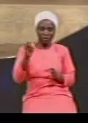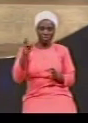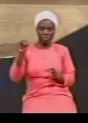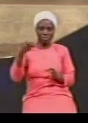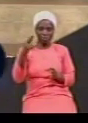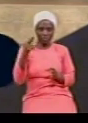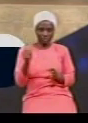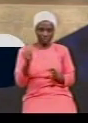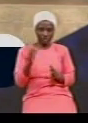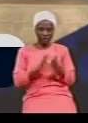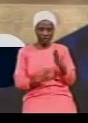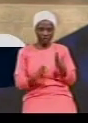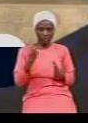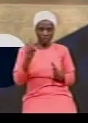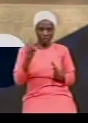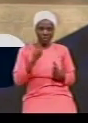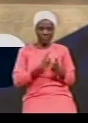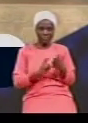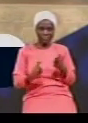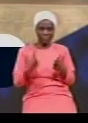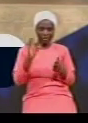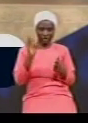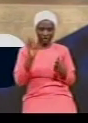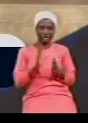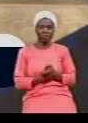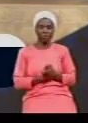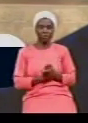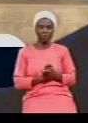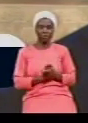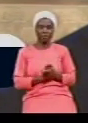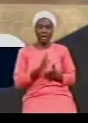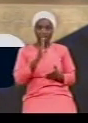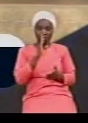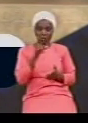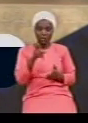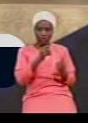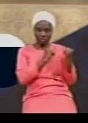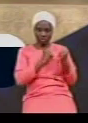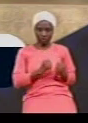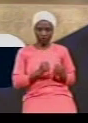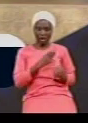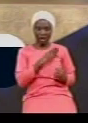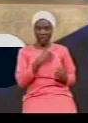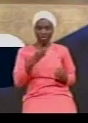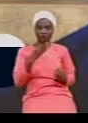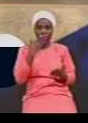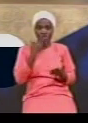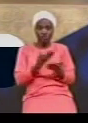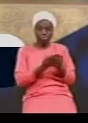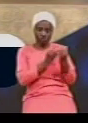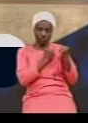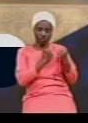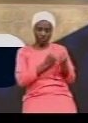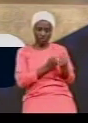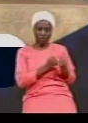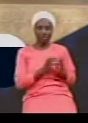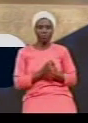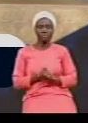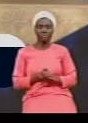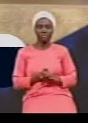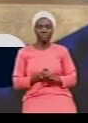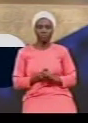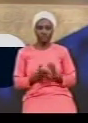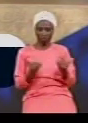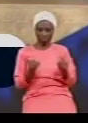1, verse 6. Be strong and of a good courage. Look